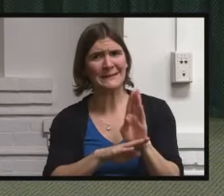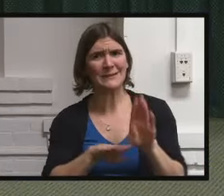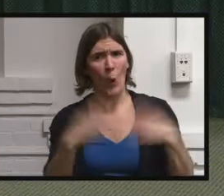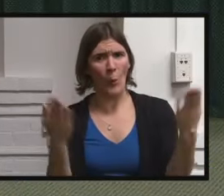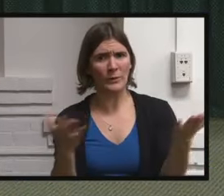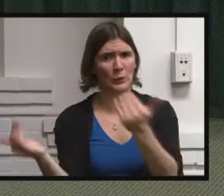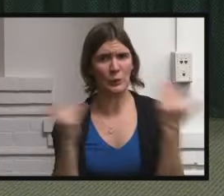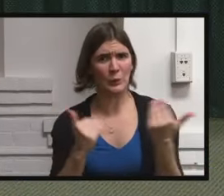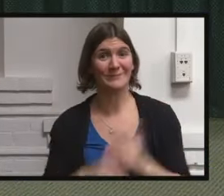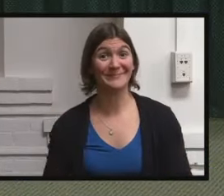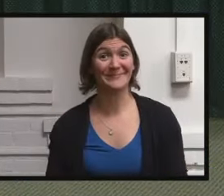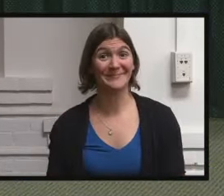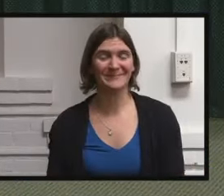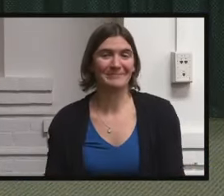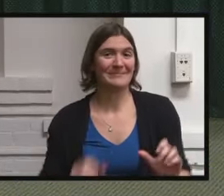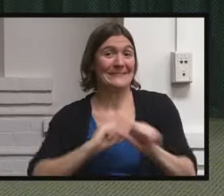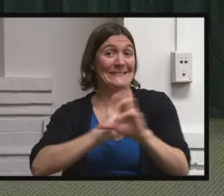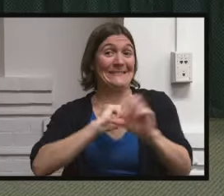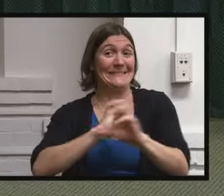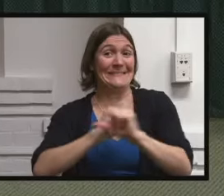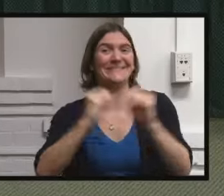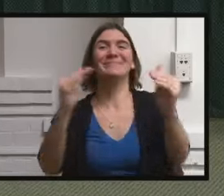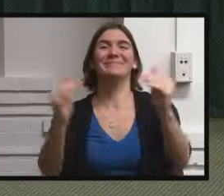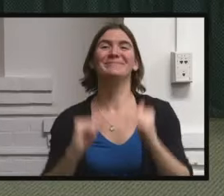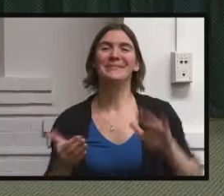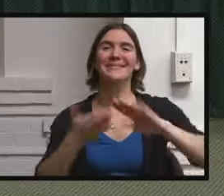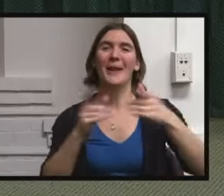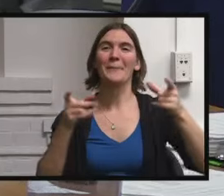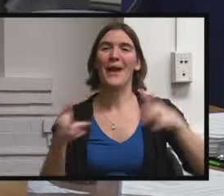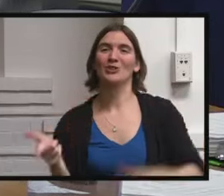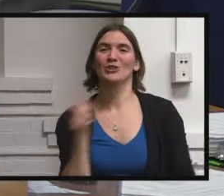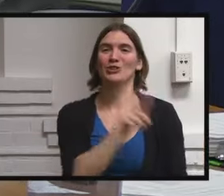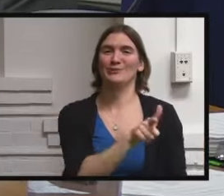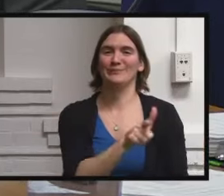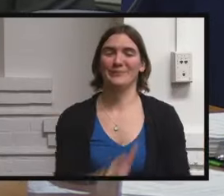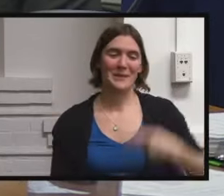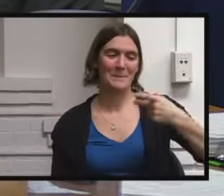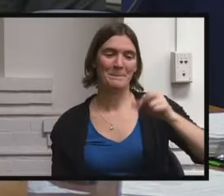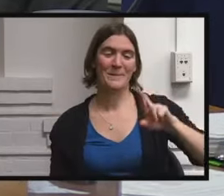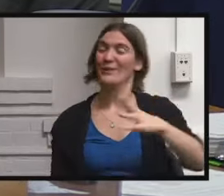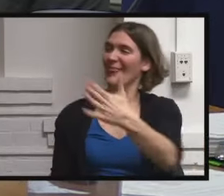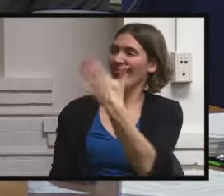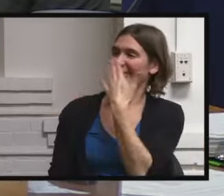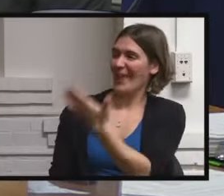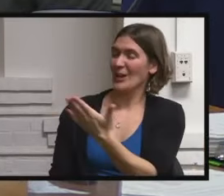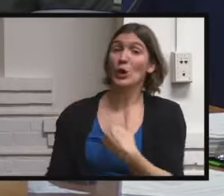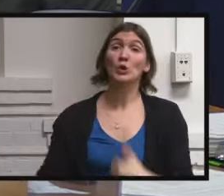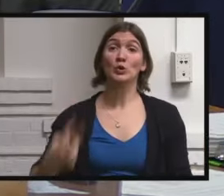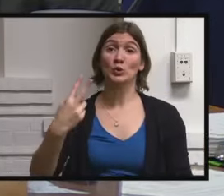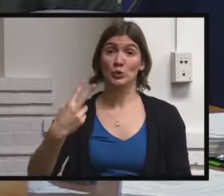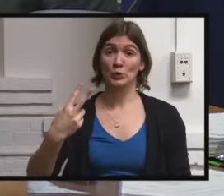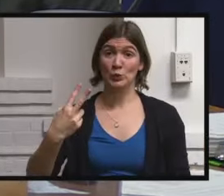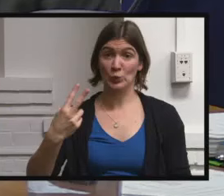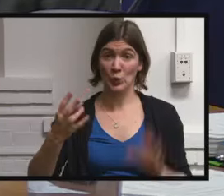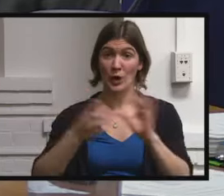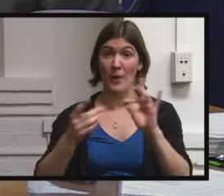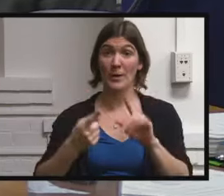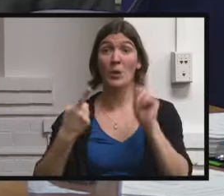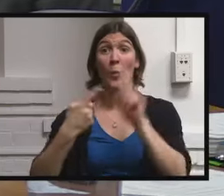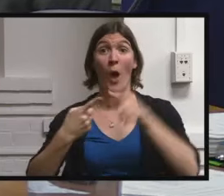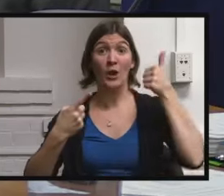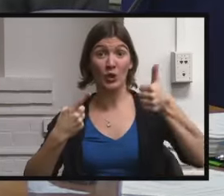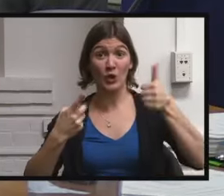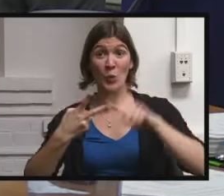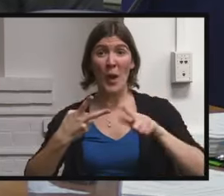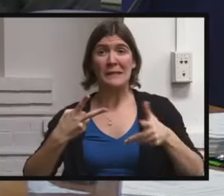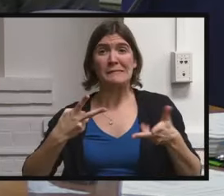Thank you, Kate. Next matter on the agenda is town manager's comments. Thank you. I have two this evening, one bit of good news